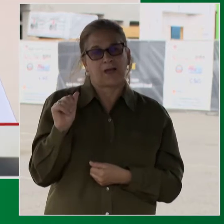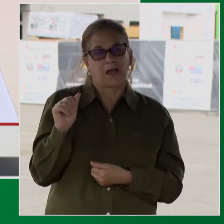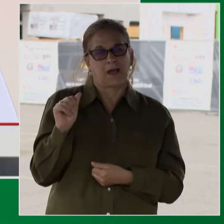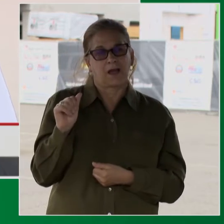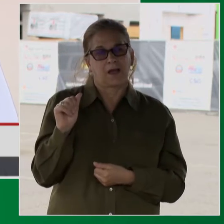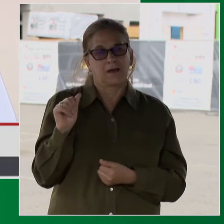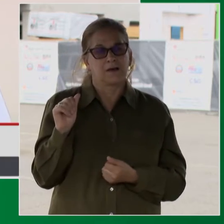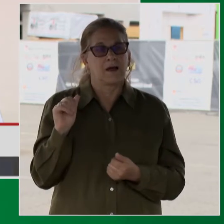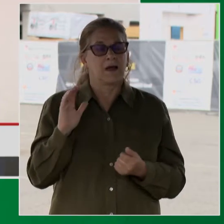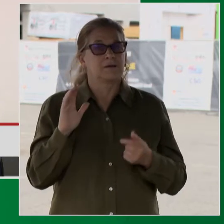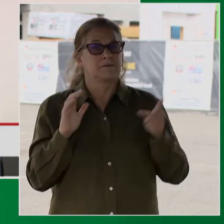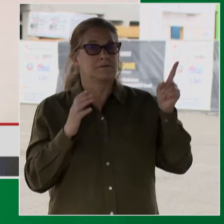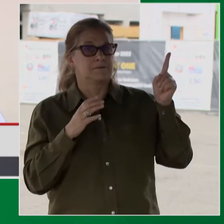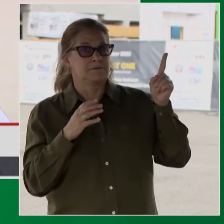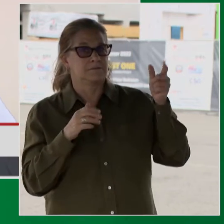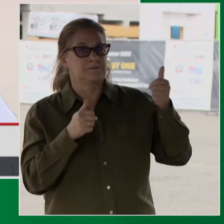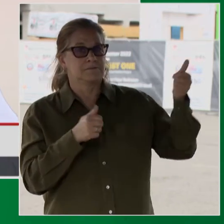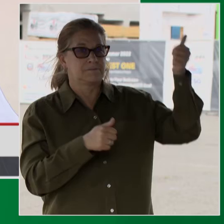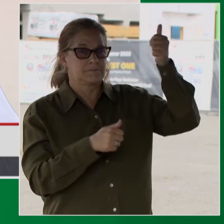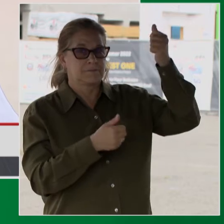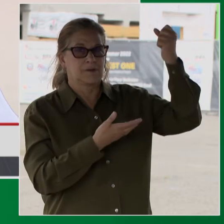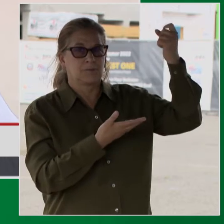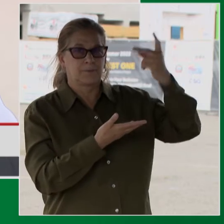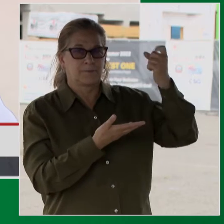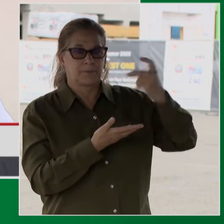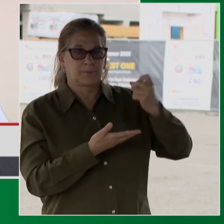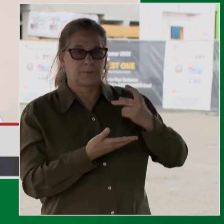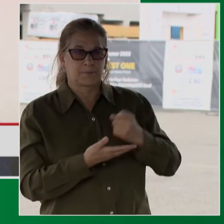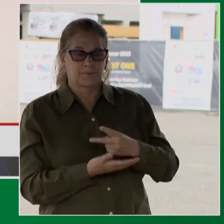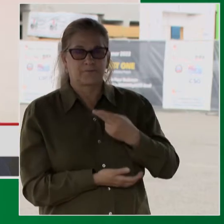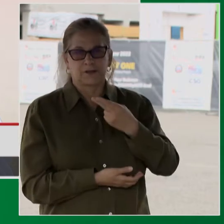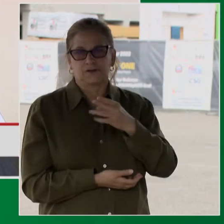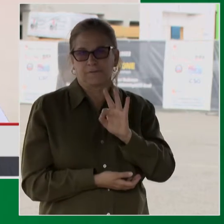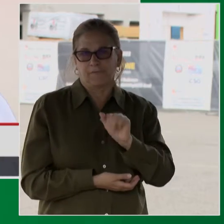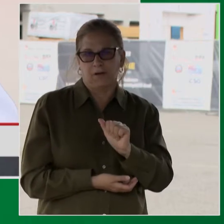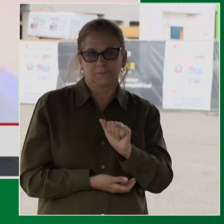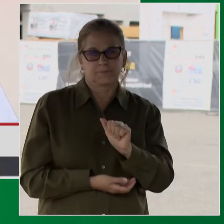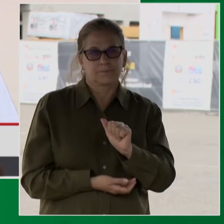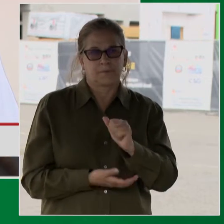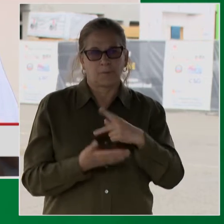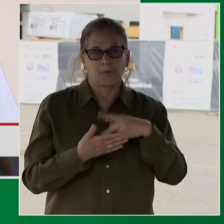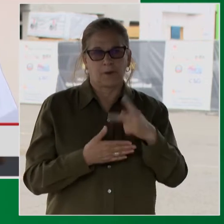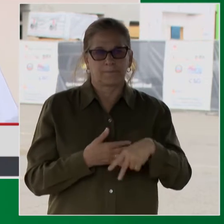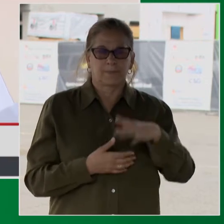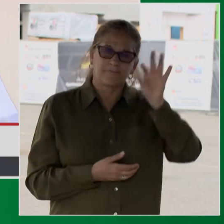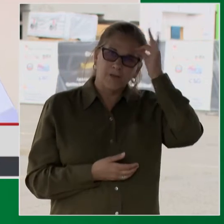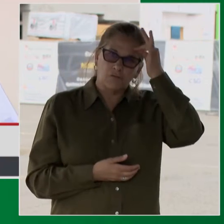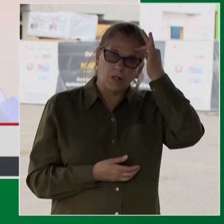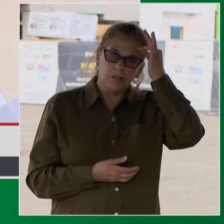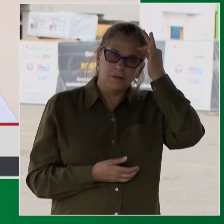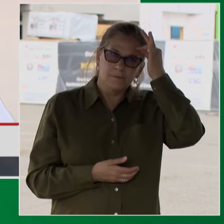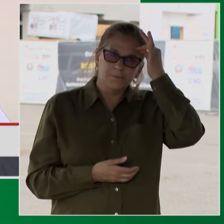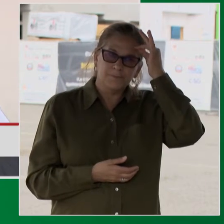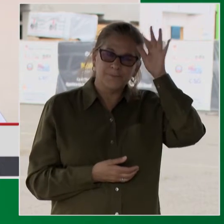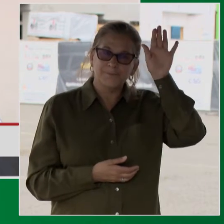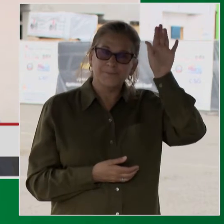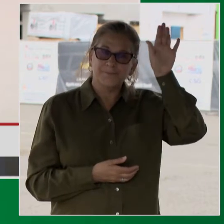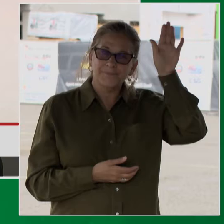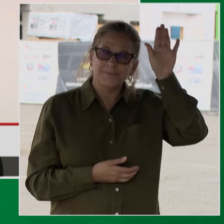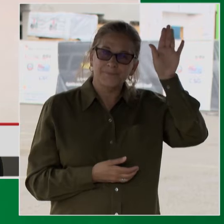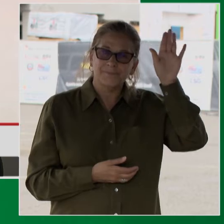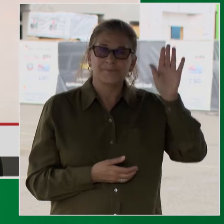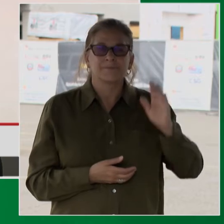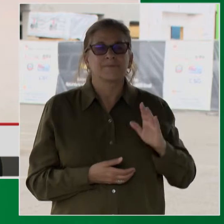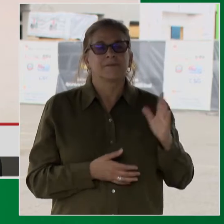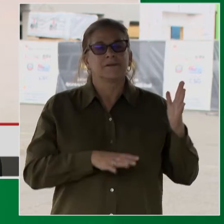ones that folks go to apply to become homeowners. You have your own home ownership program as well, Open Doors, but